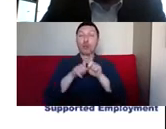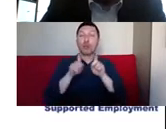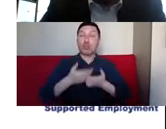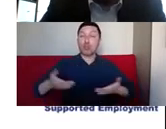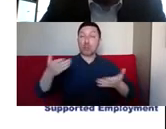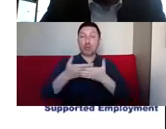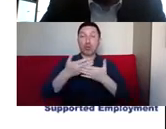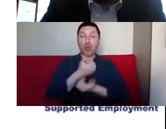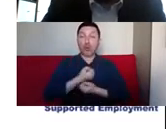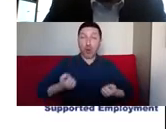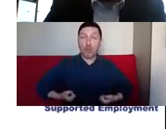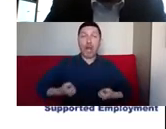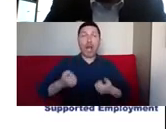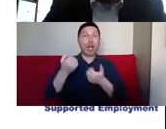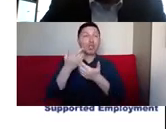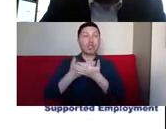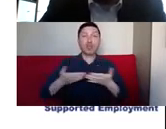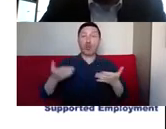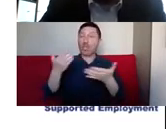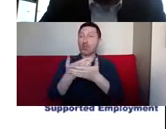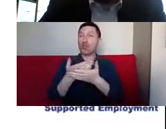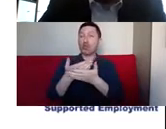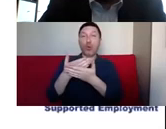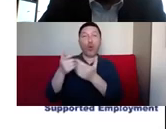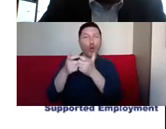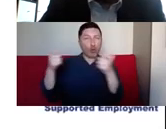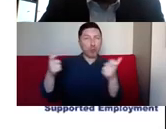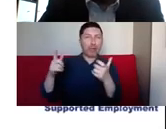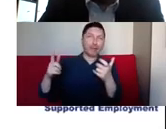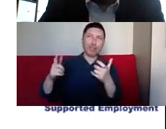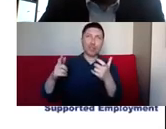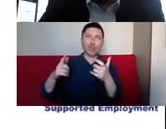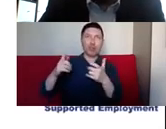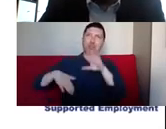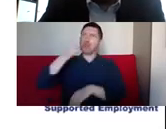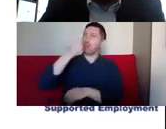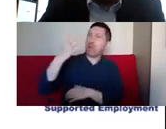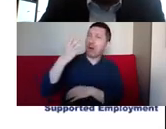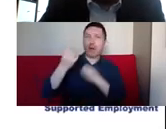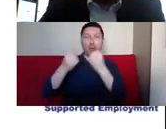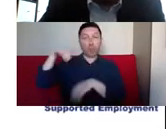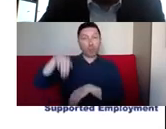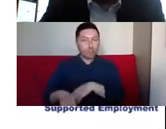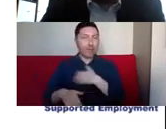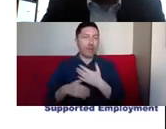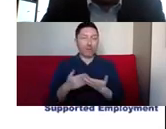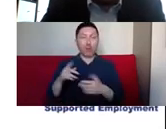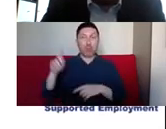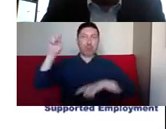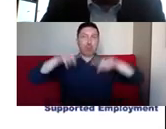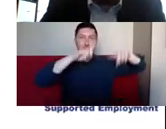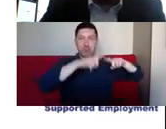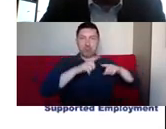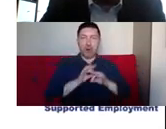public funding at all, but only charity-based services, while there are services fully funded by the governments in other